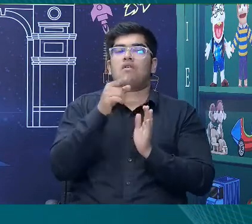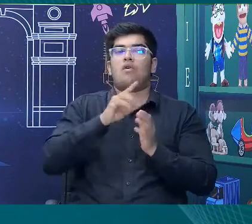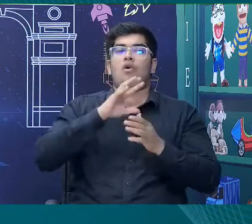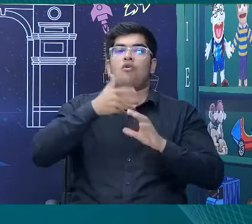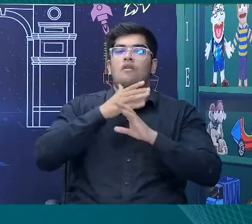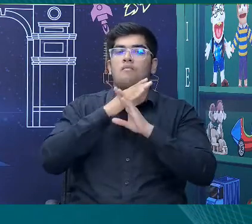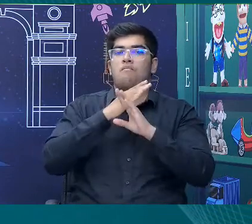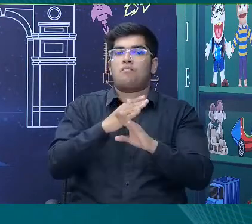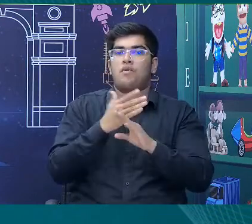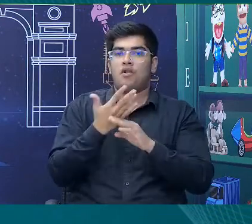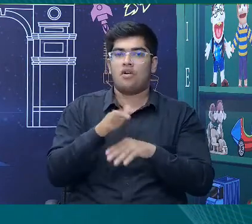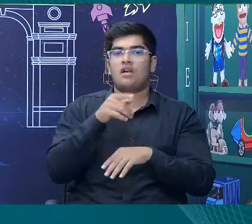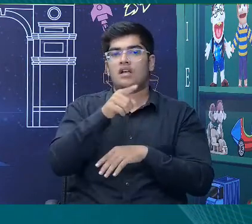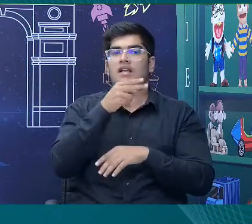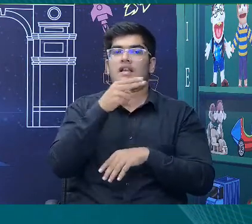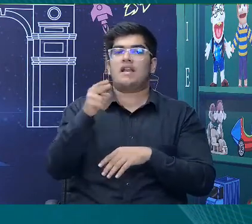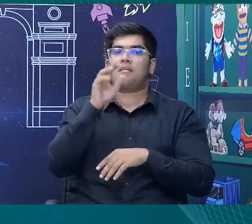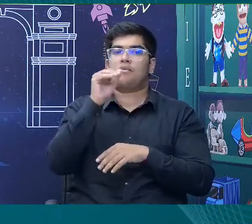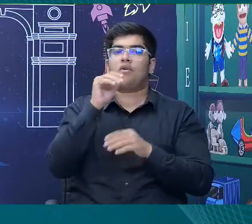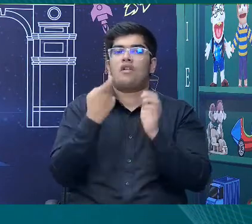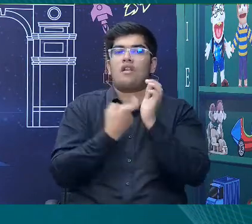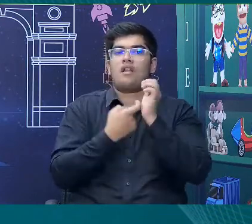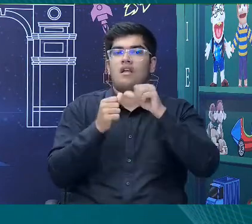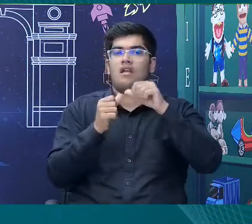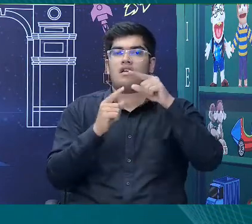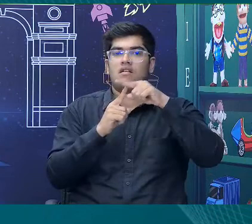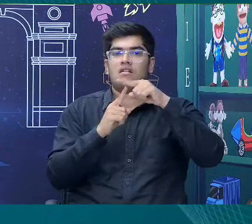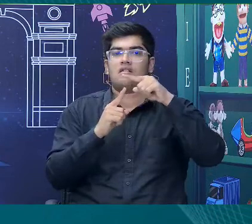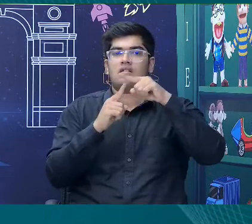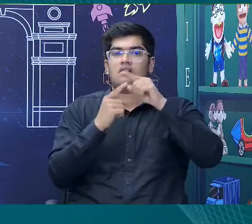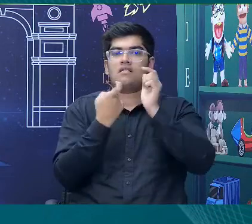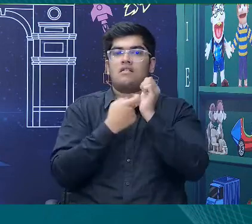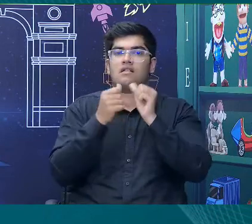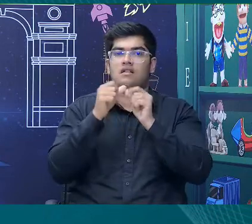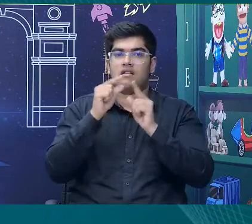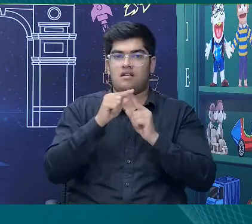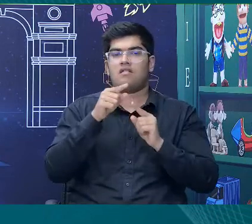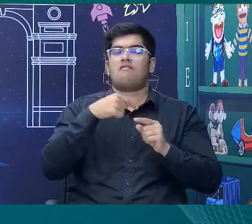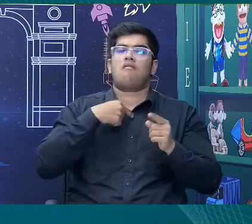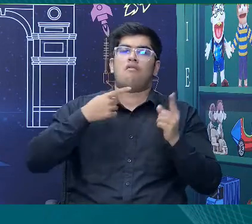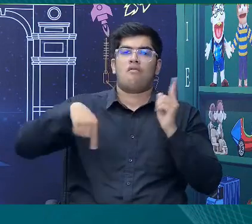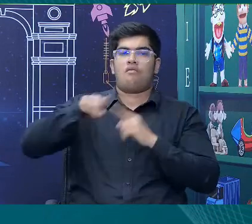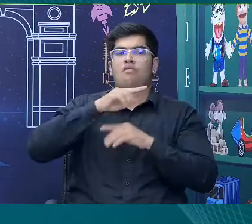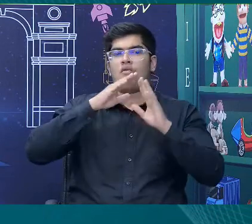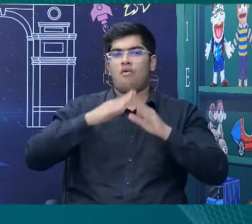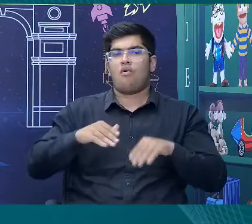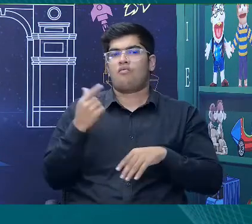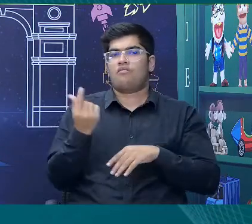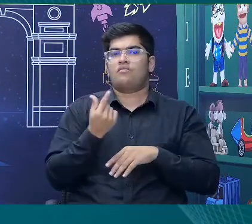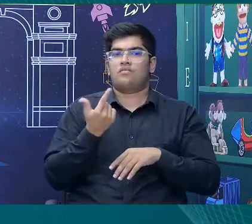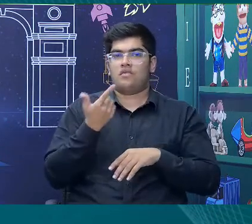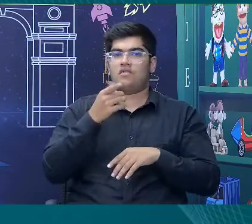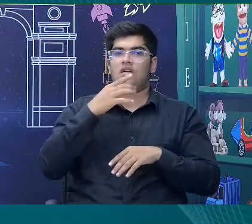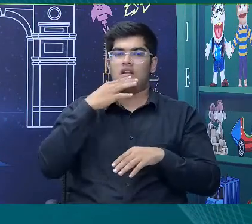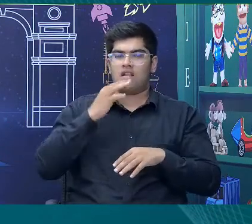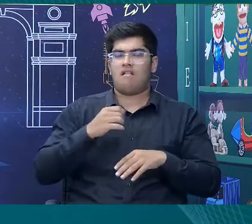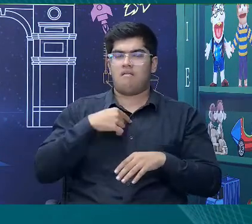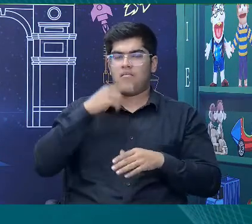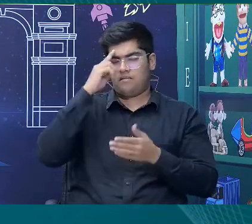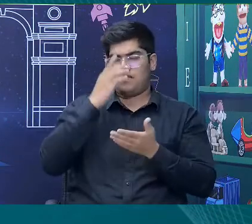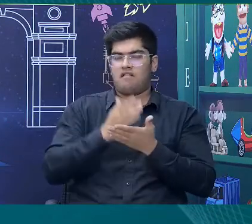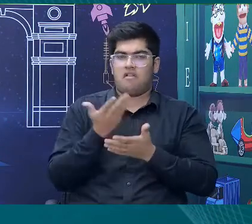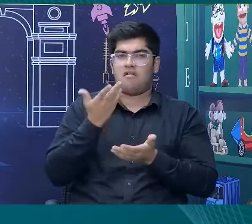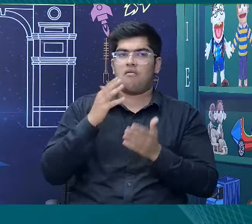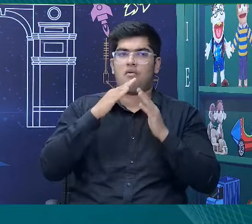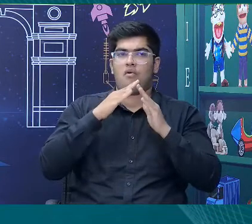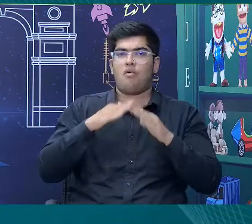trapped. So this is what a rat trap looks like. And we all have done this at home. Yes, I do believe that some of them are